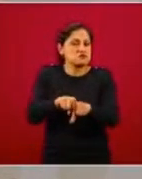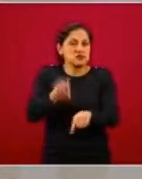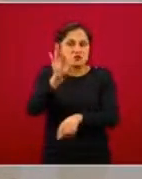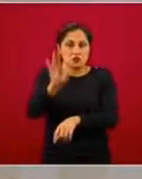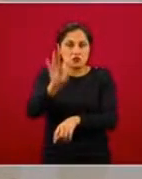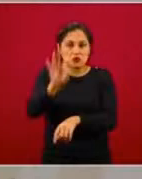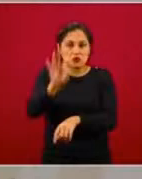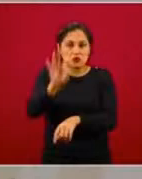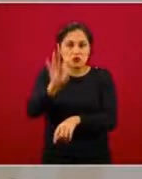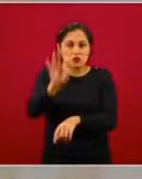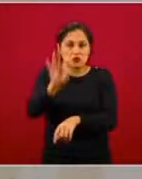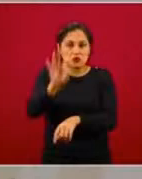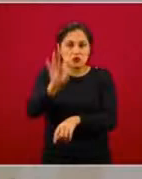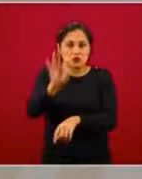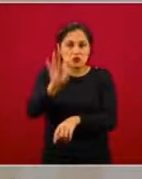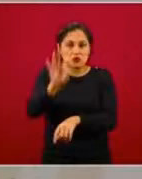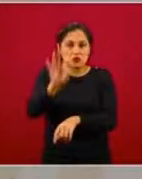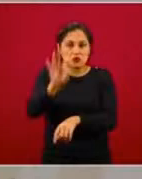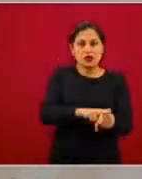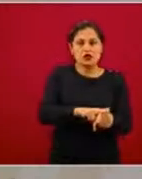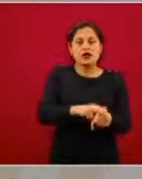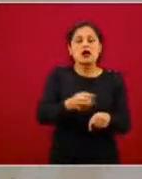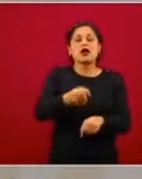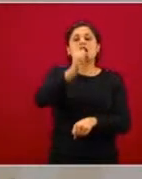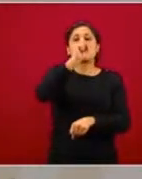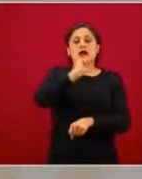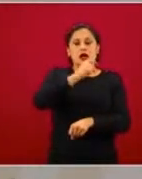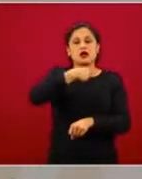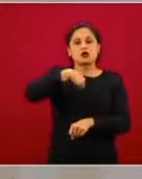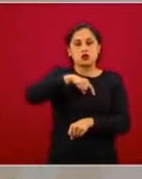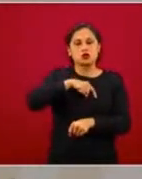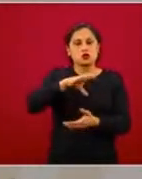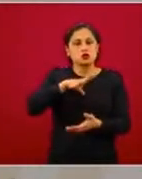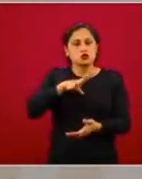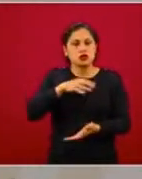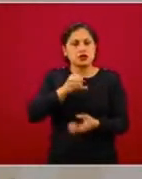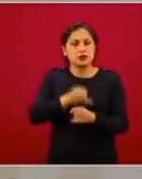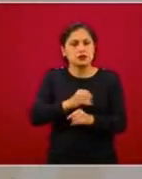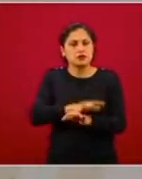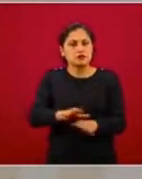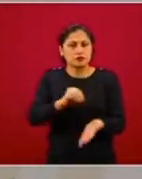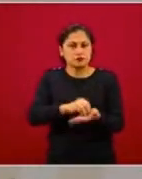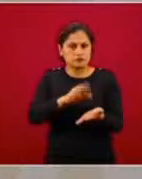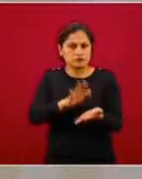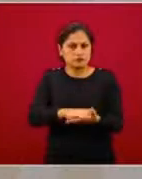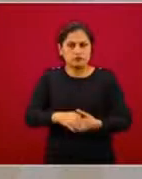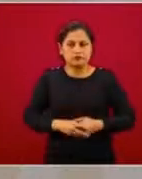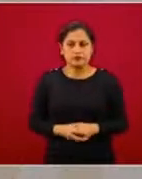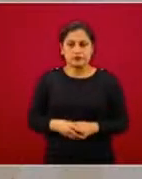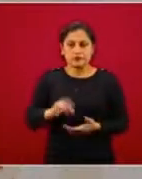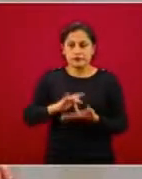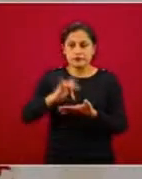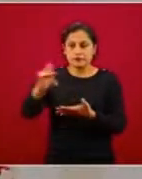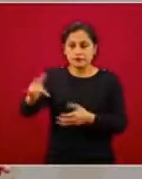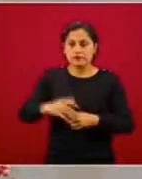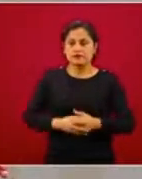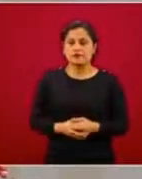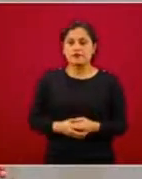seen a really constant percentage there. But in terms of intubated people, yes, we have that information and we'll get it to